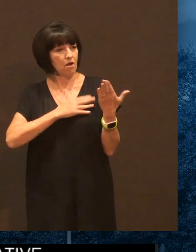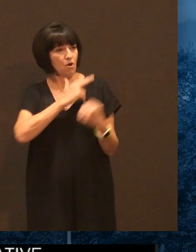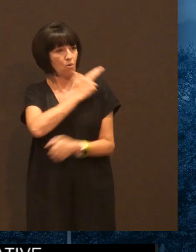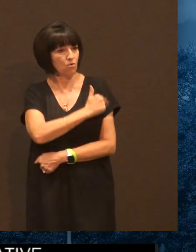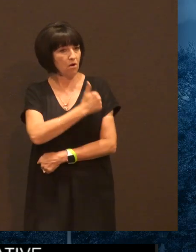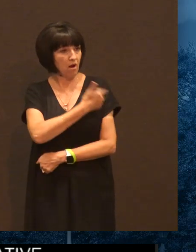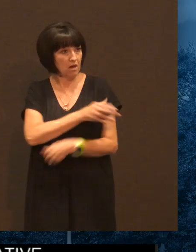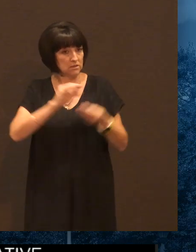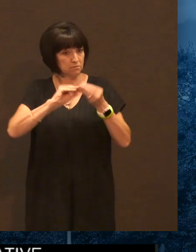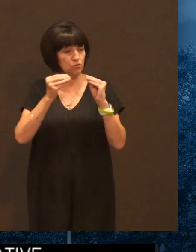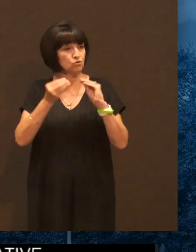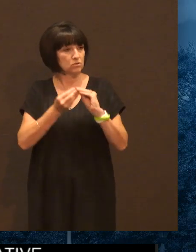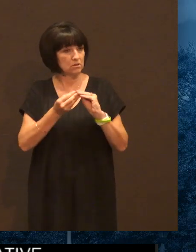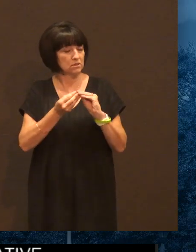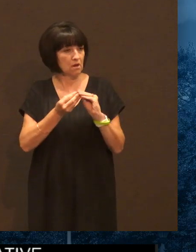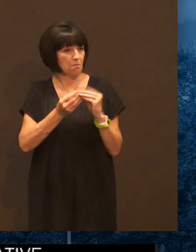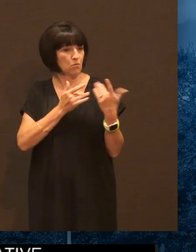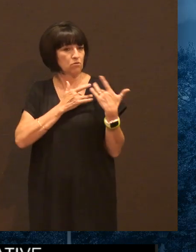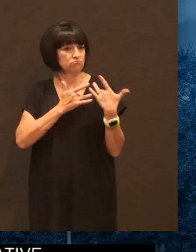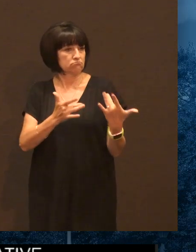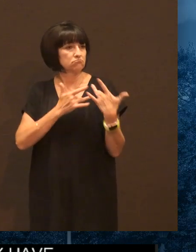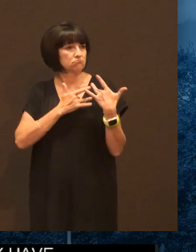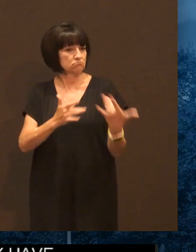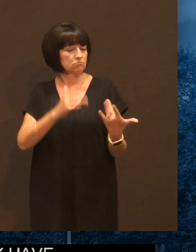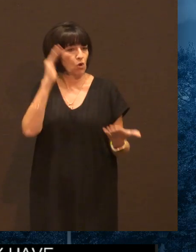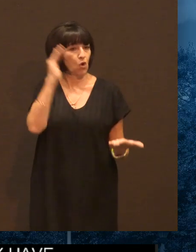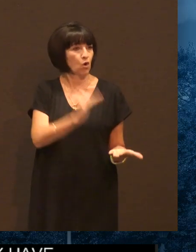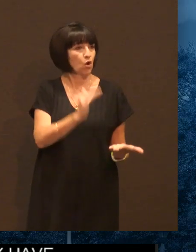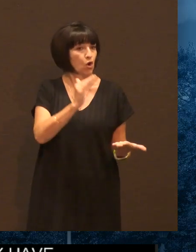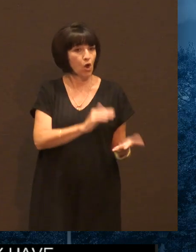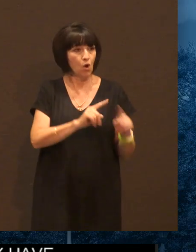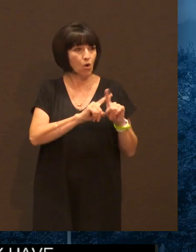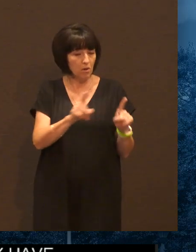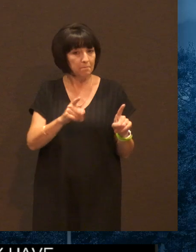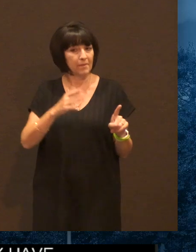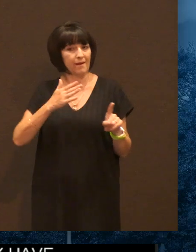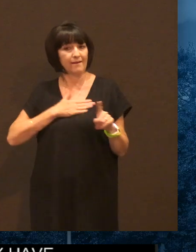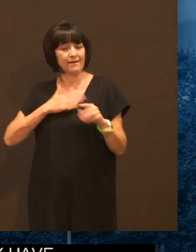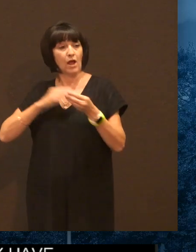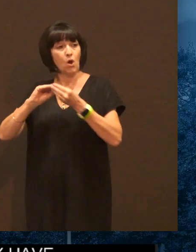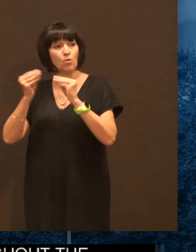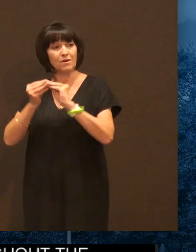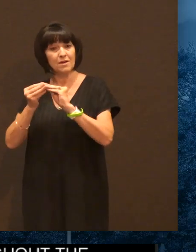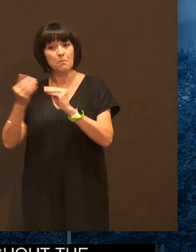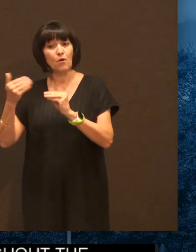been, throughout the peak. But our cases are above the cutoff.